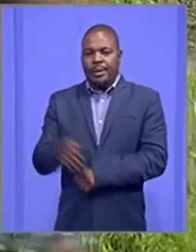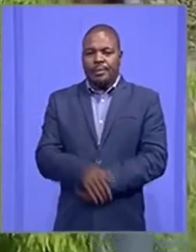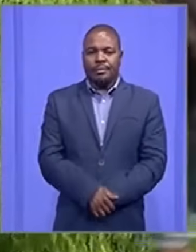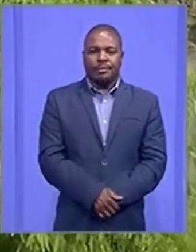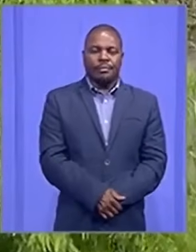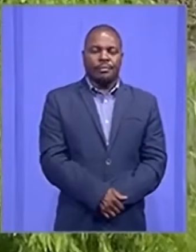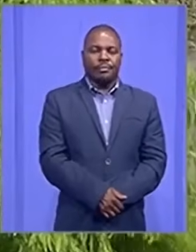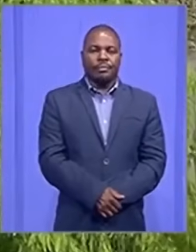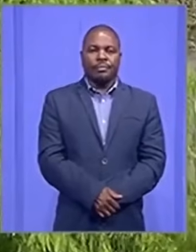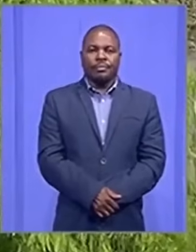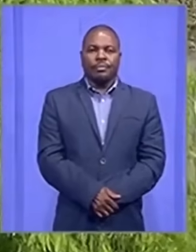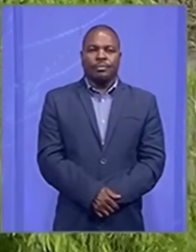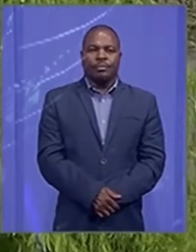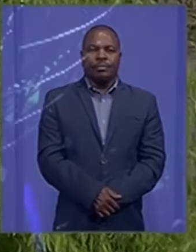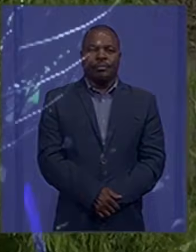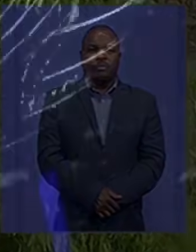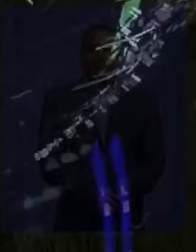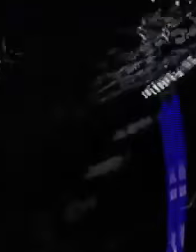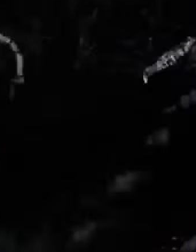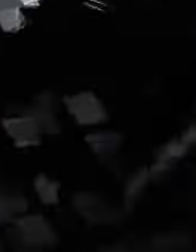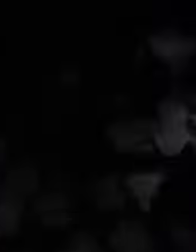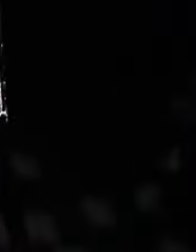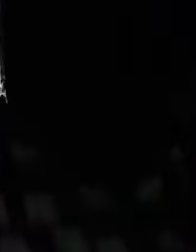tsa SABC, Kimberley.